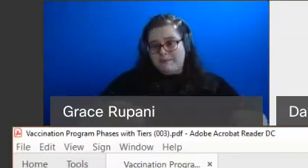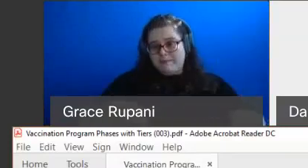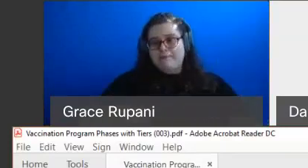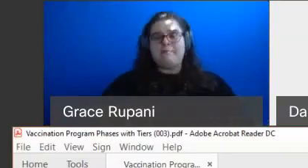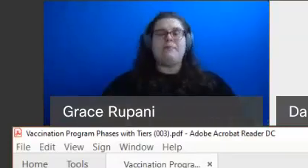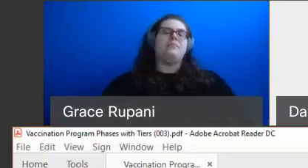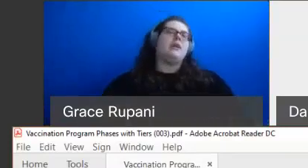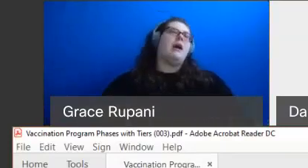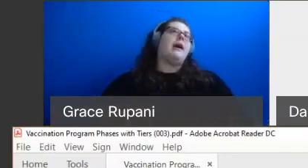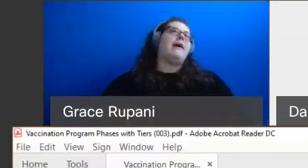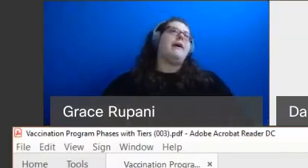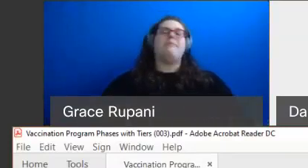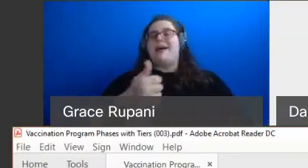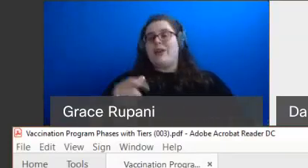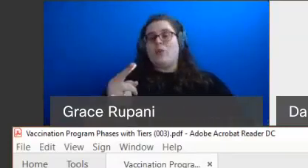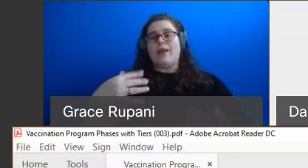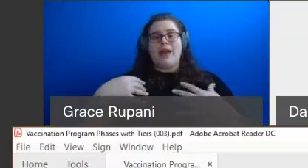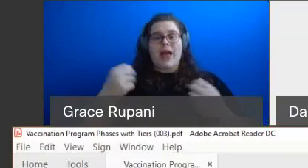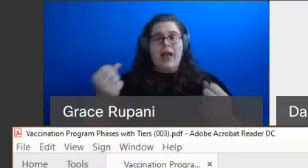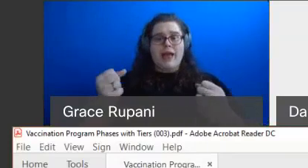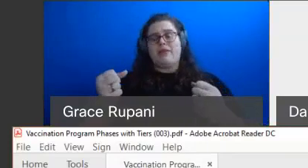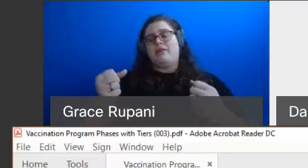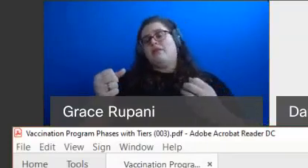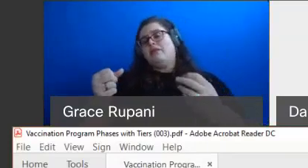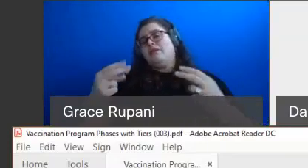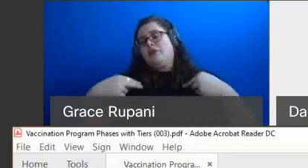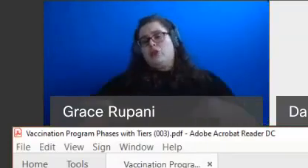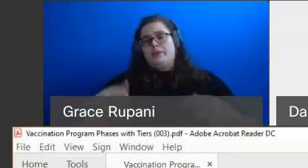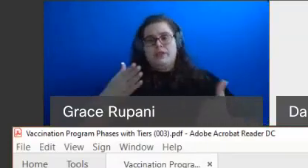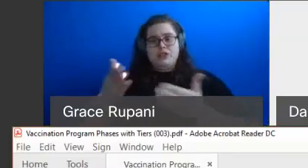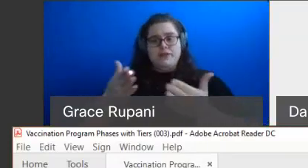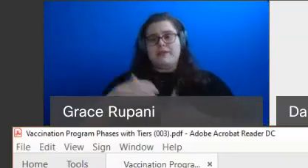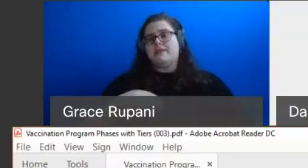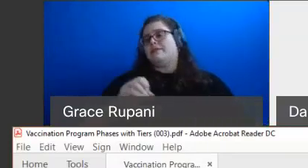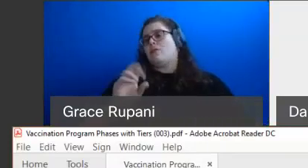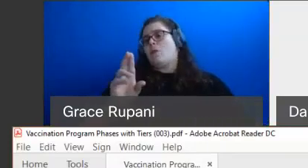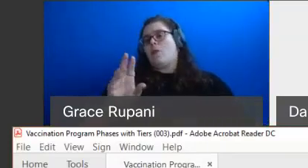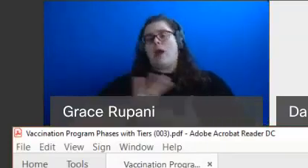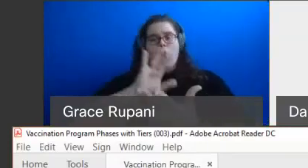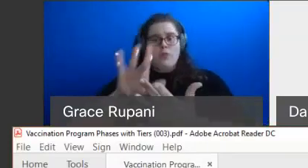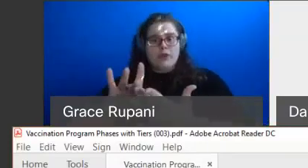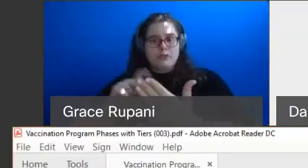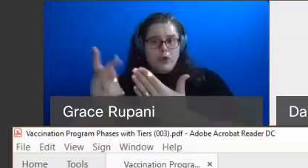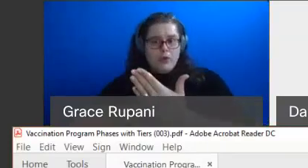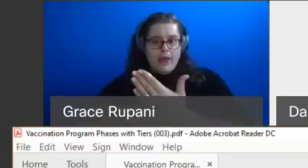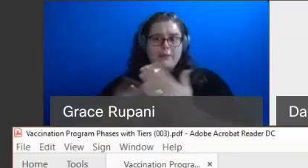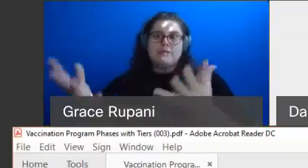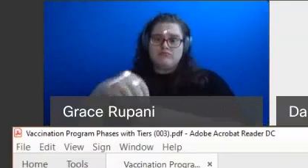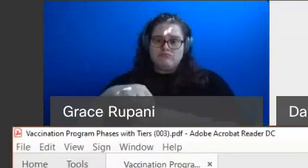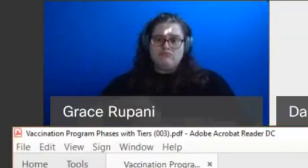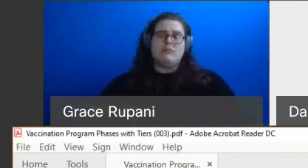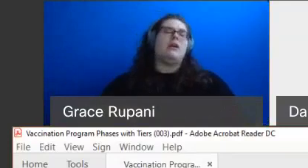people who work in health, human services, or social services outreach programs, employees